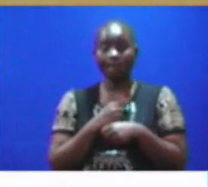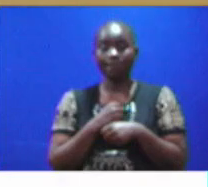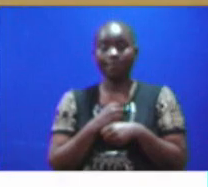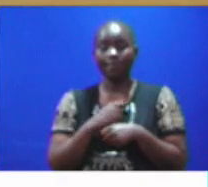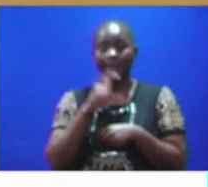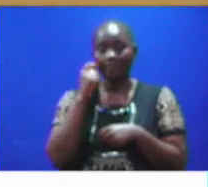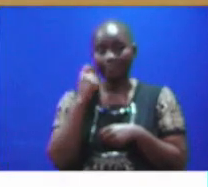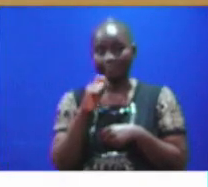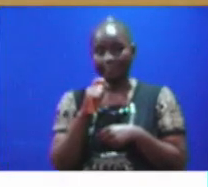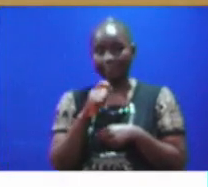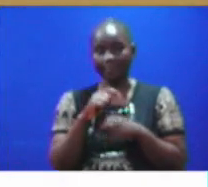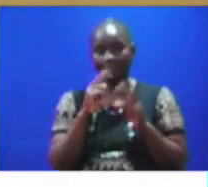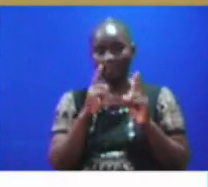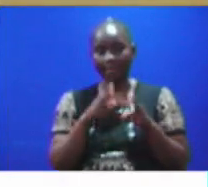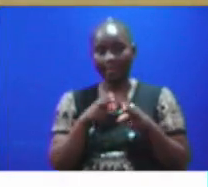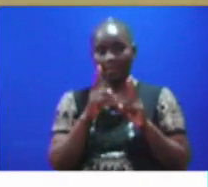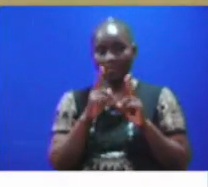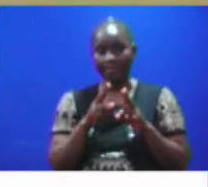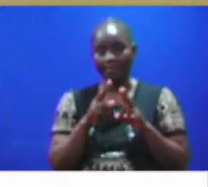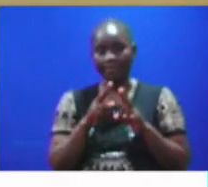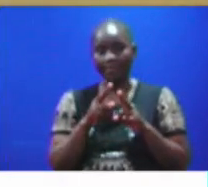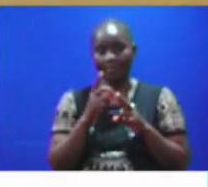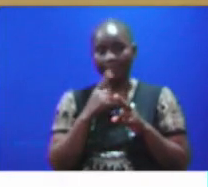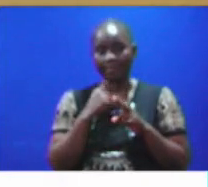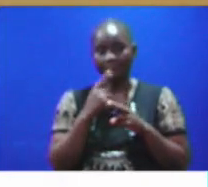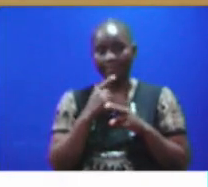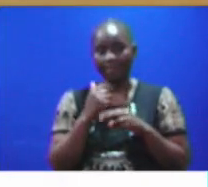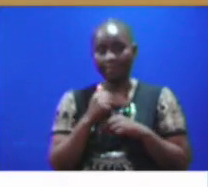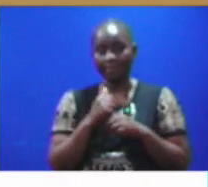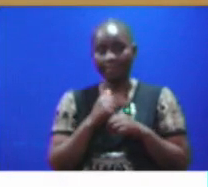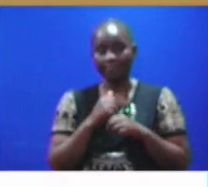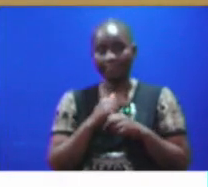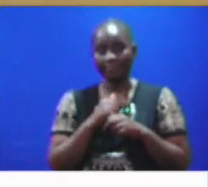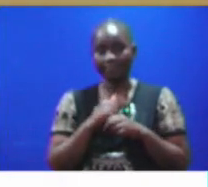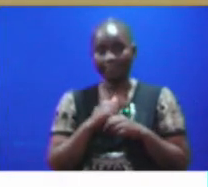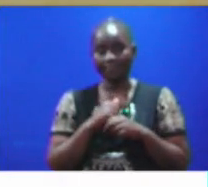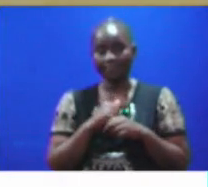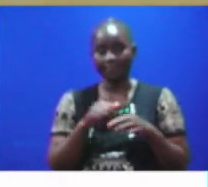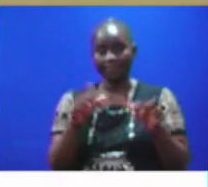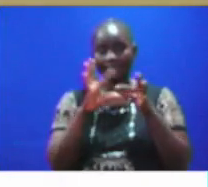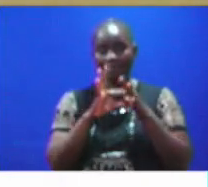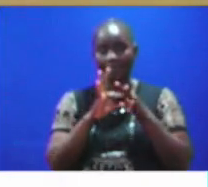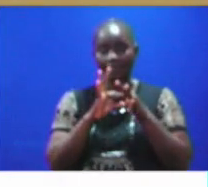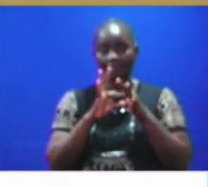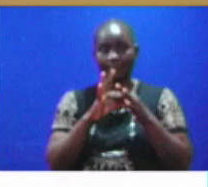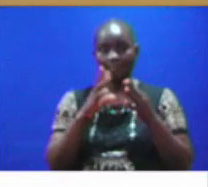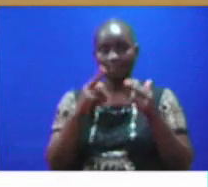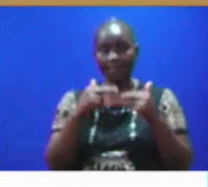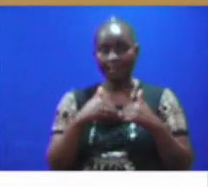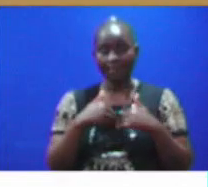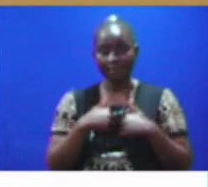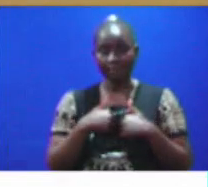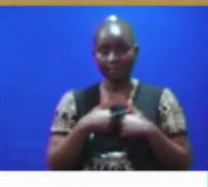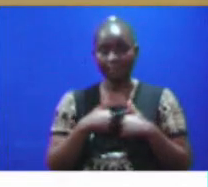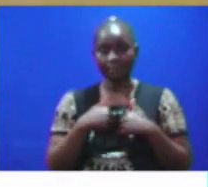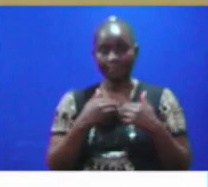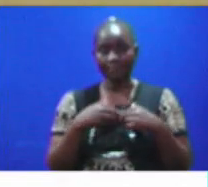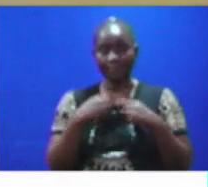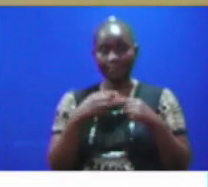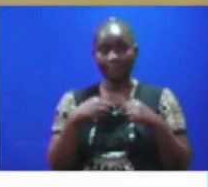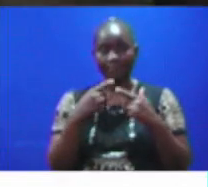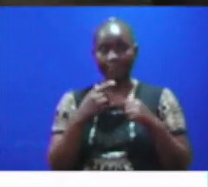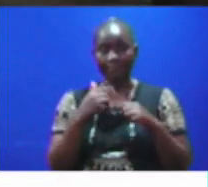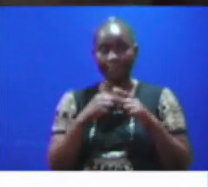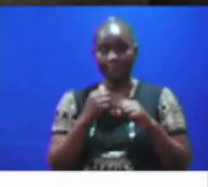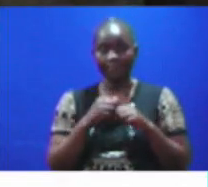The law only said the union has to be given a temporary